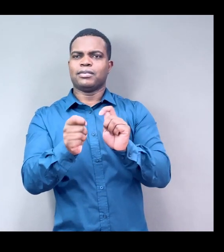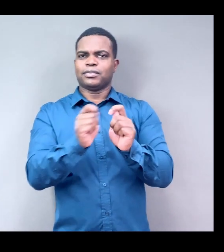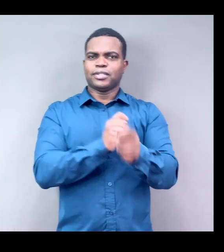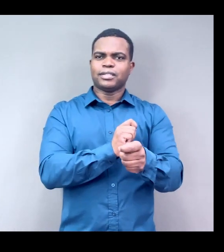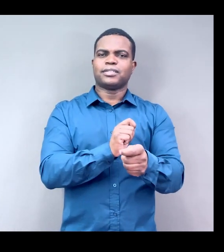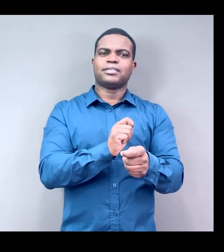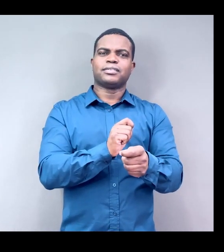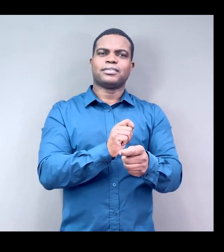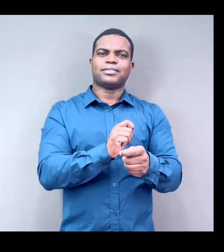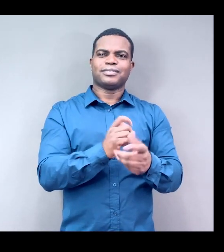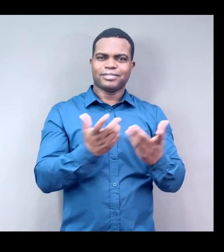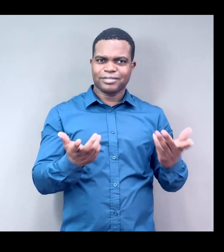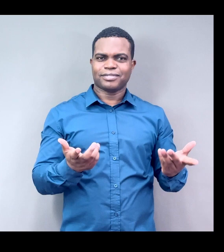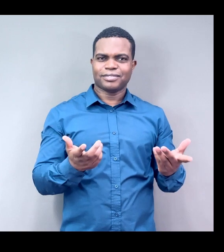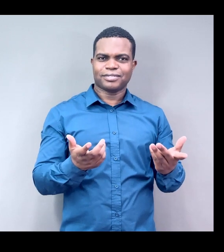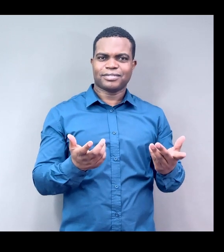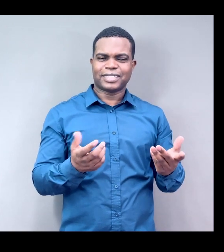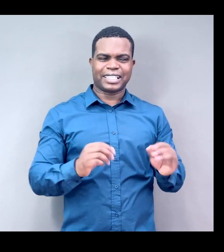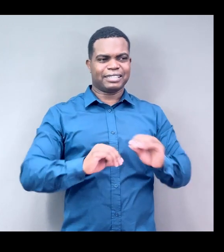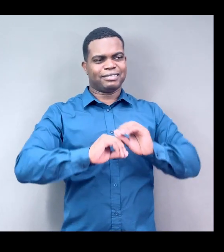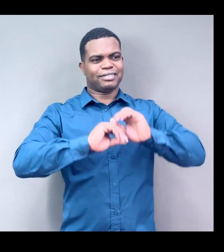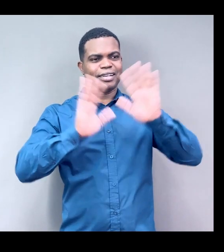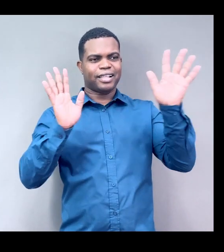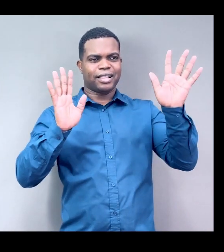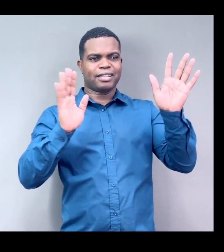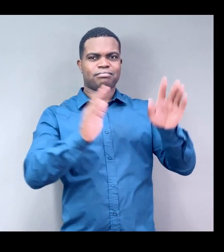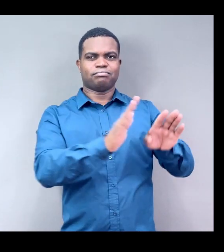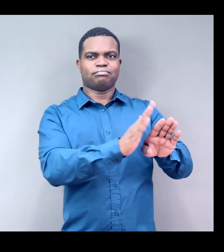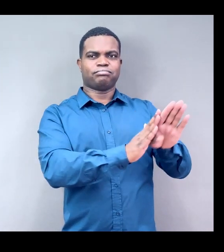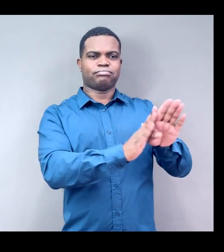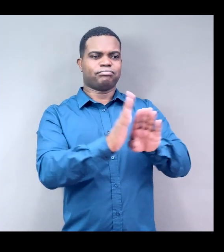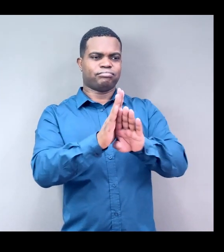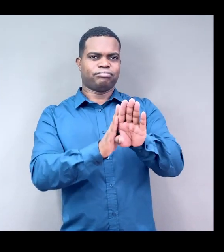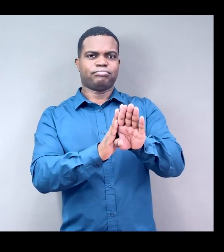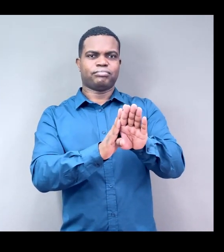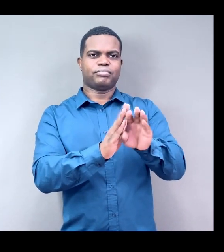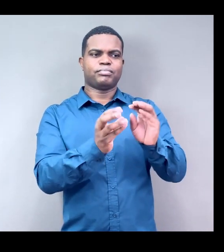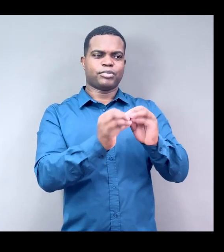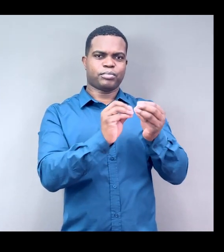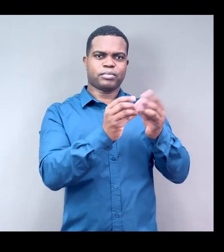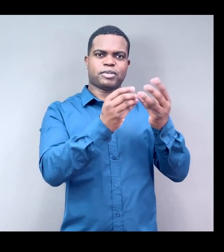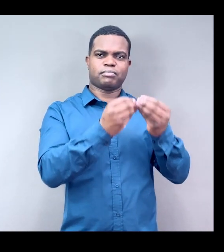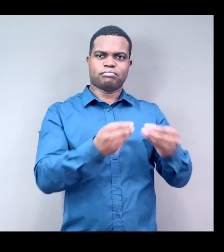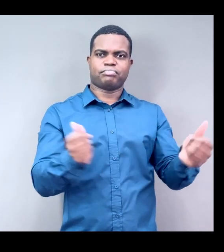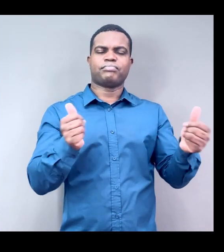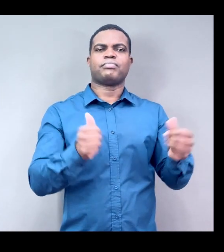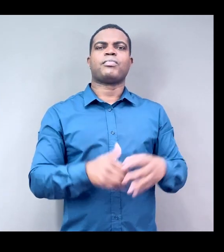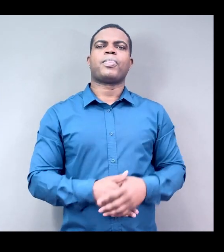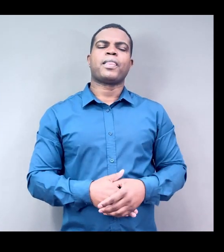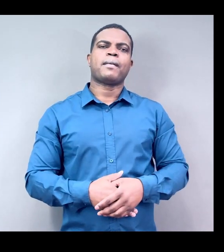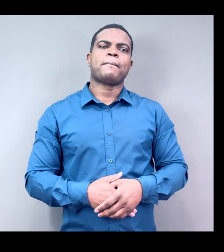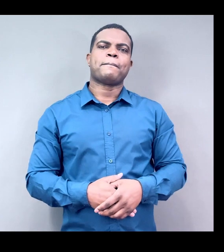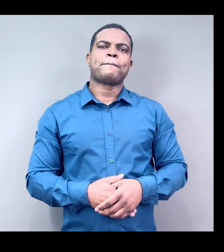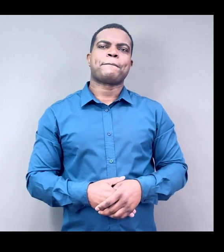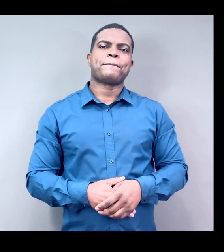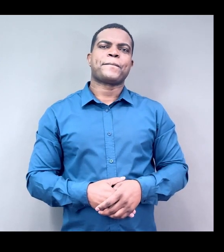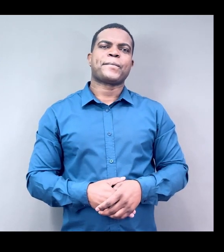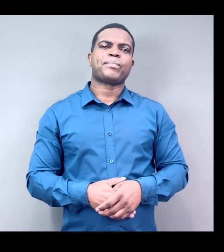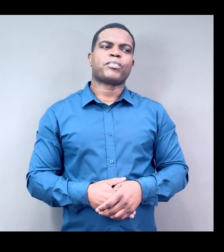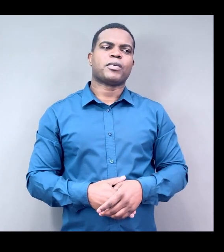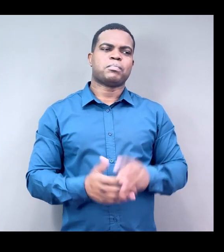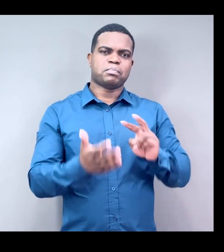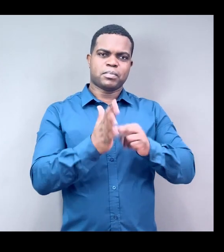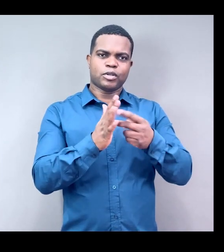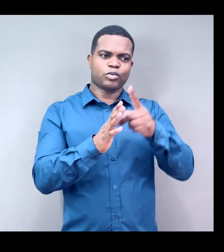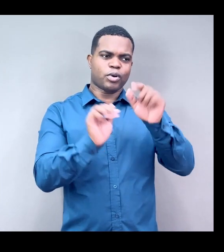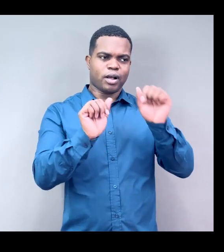or logistical barriers. So this statement, addressing any physical or logistical